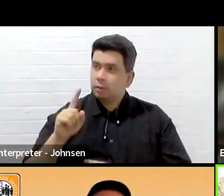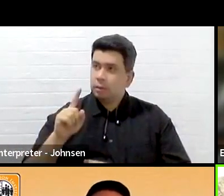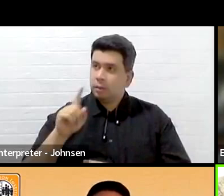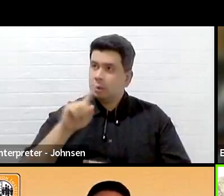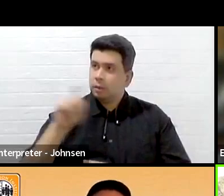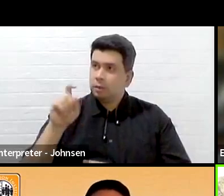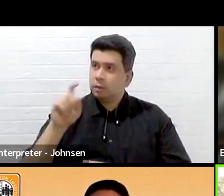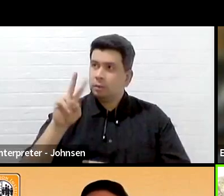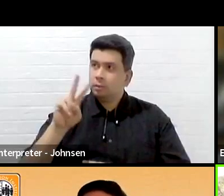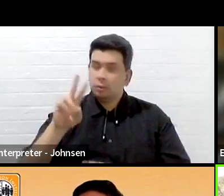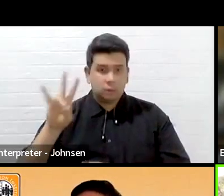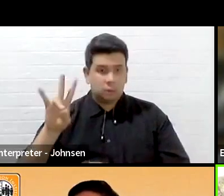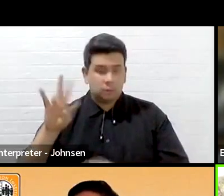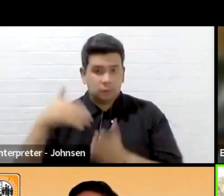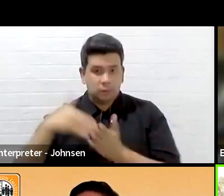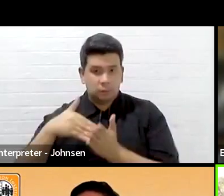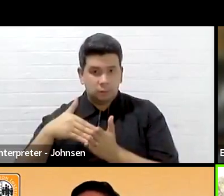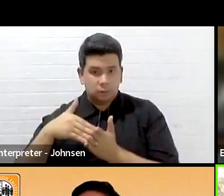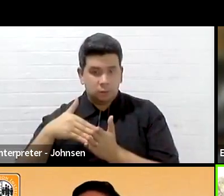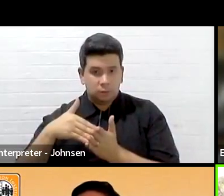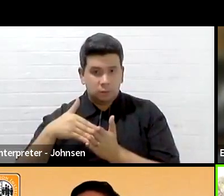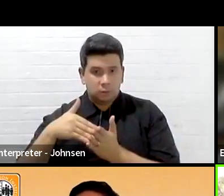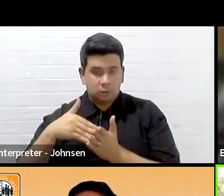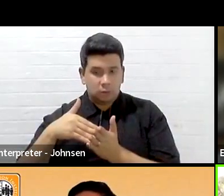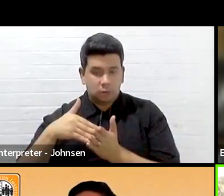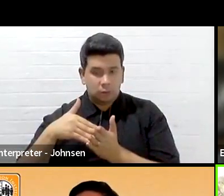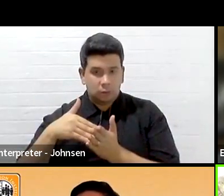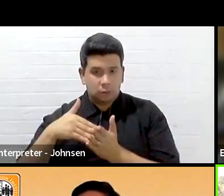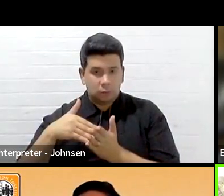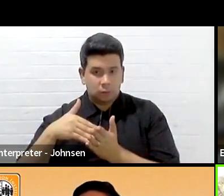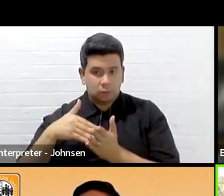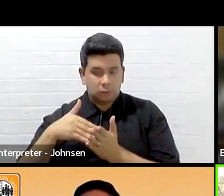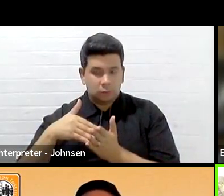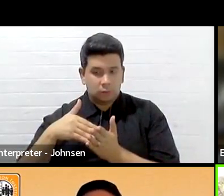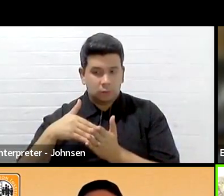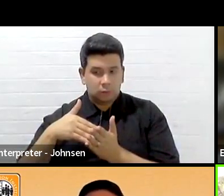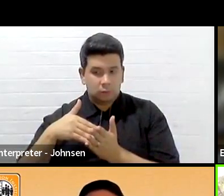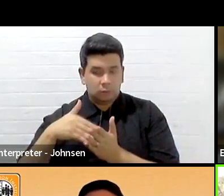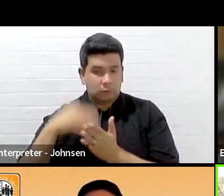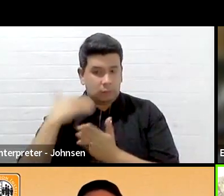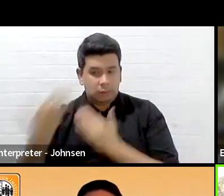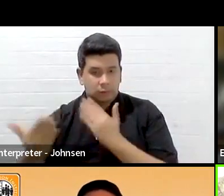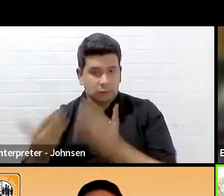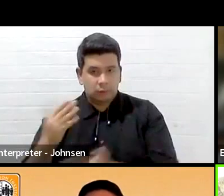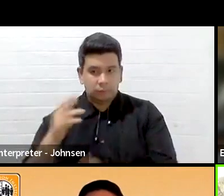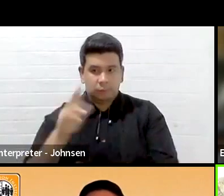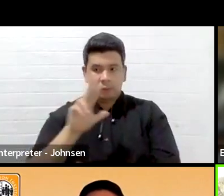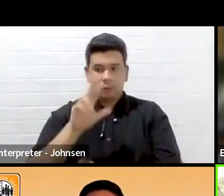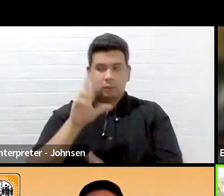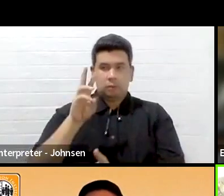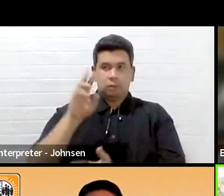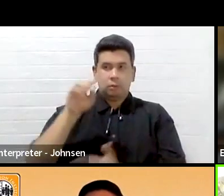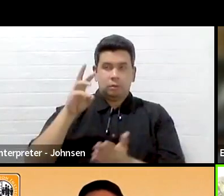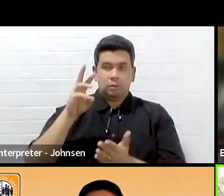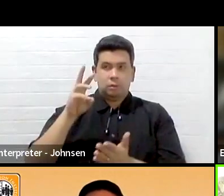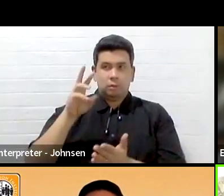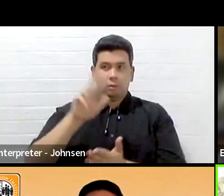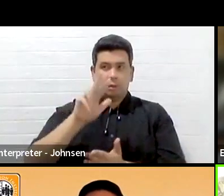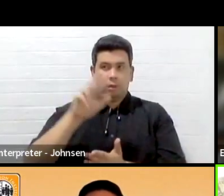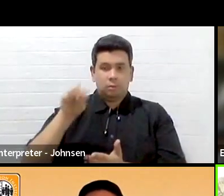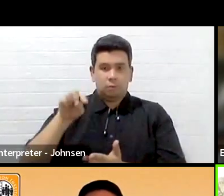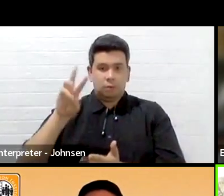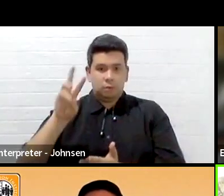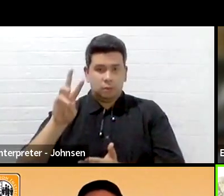127,000 deaths out of 3.6 million cases, the case fatality rate in the Philippines would